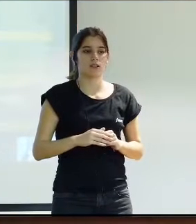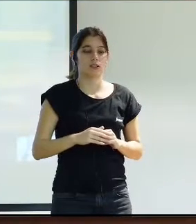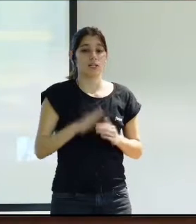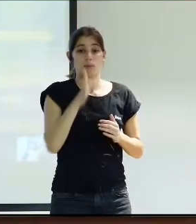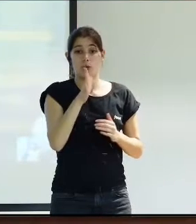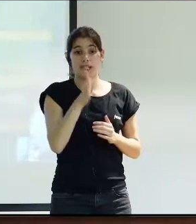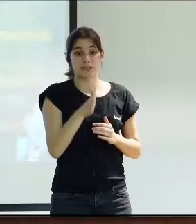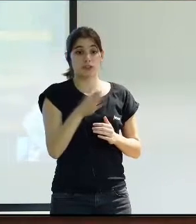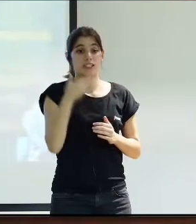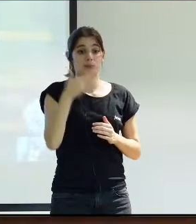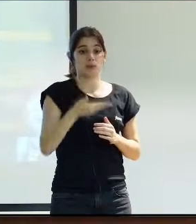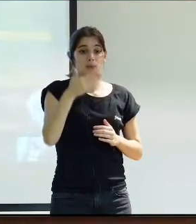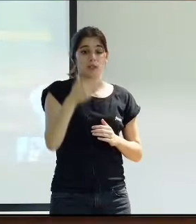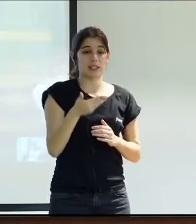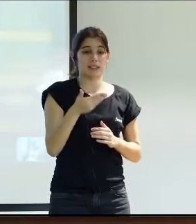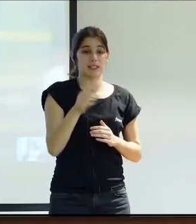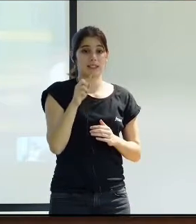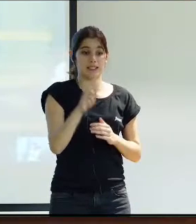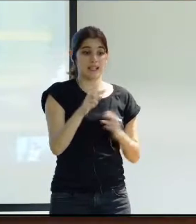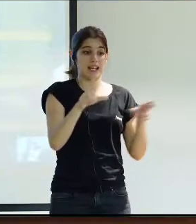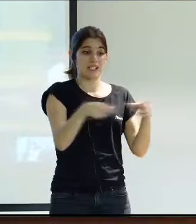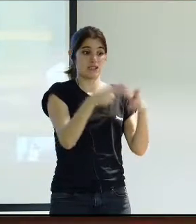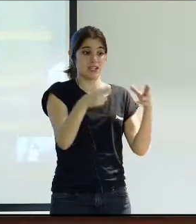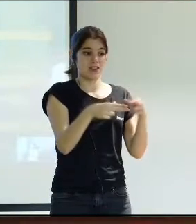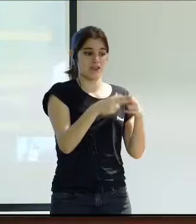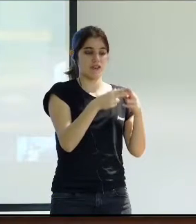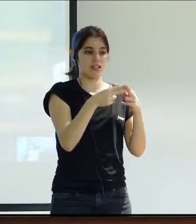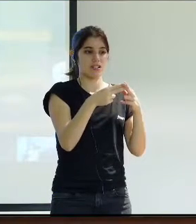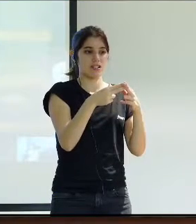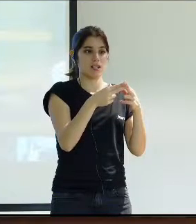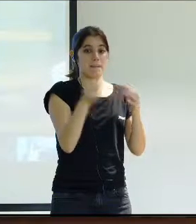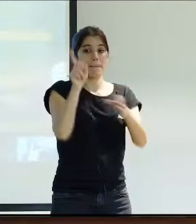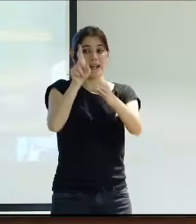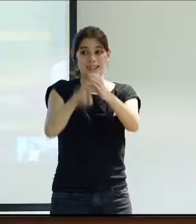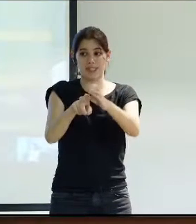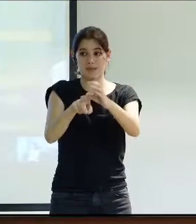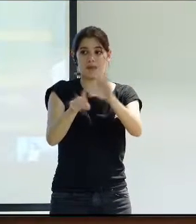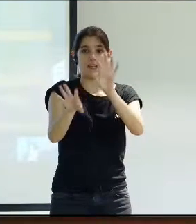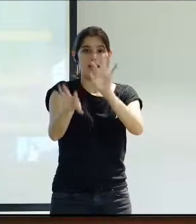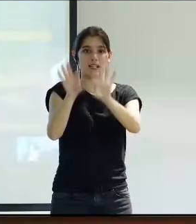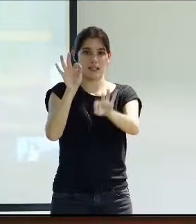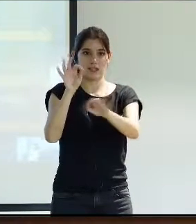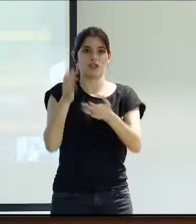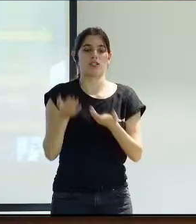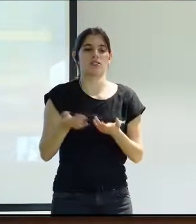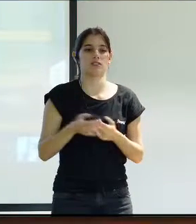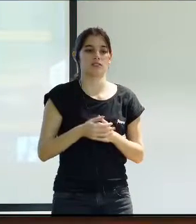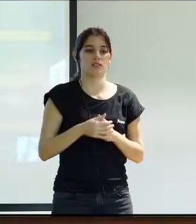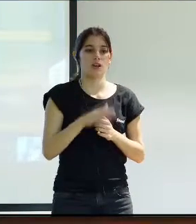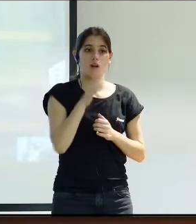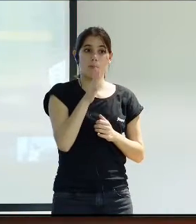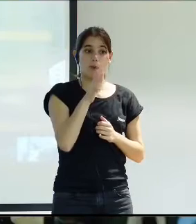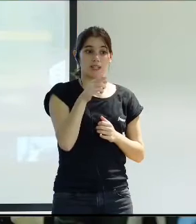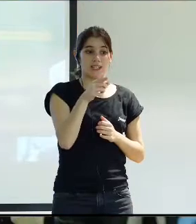included in the decision-making process is that they have experience on their own